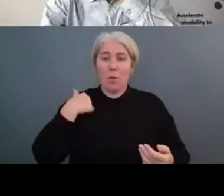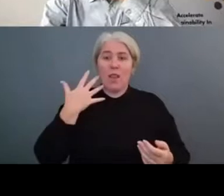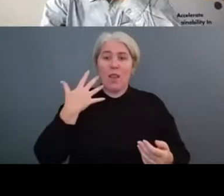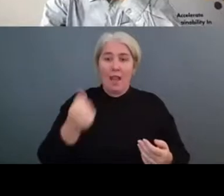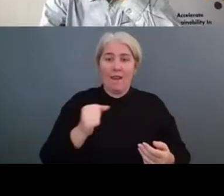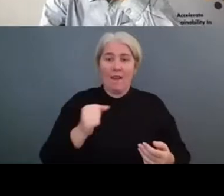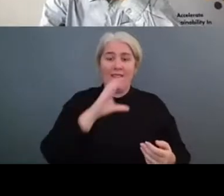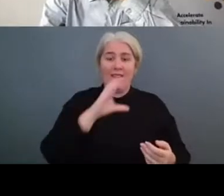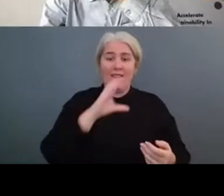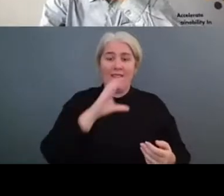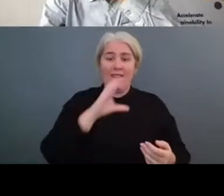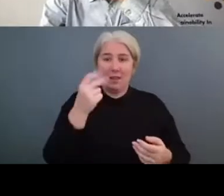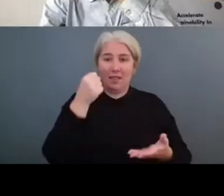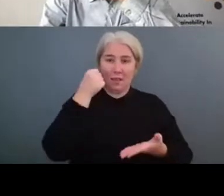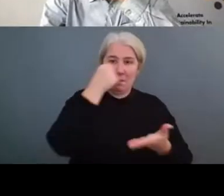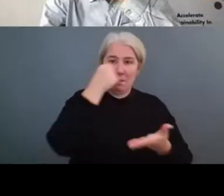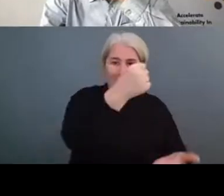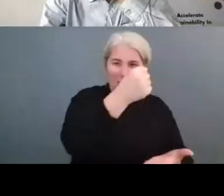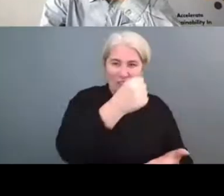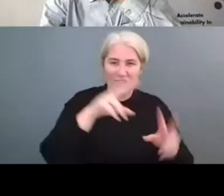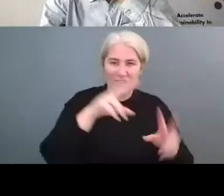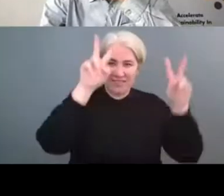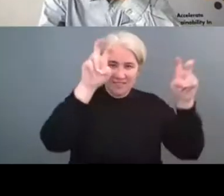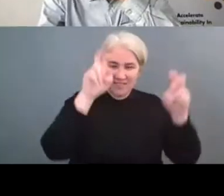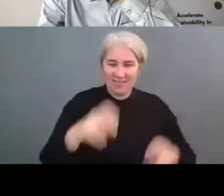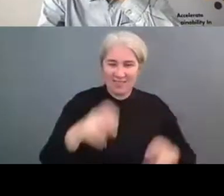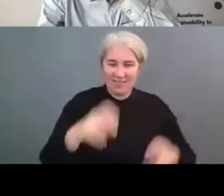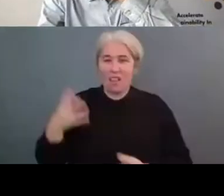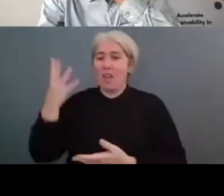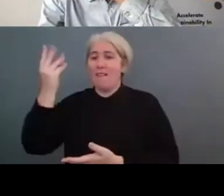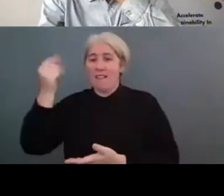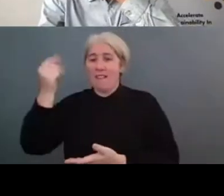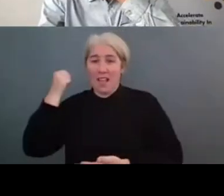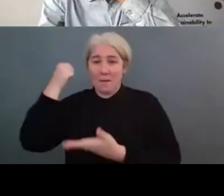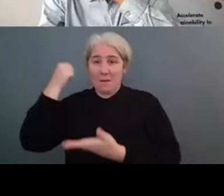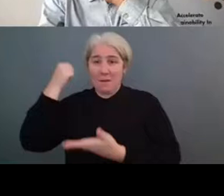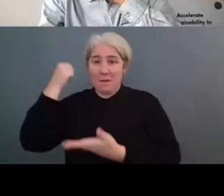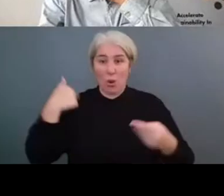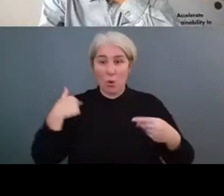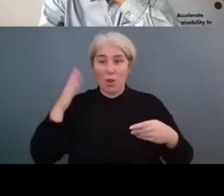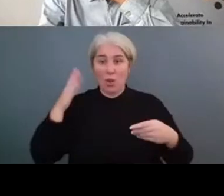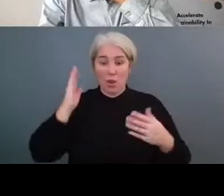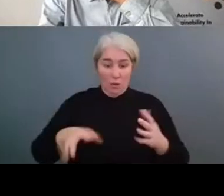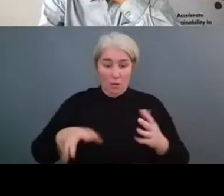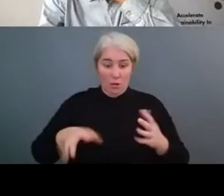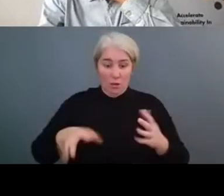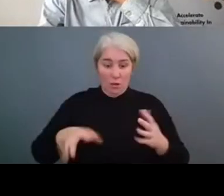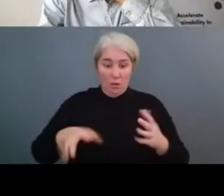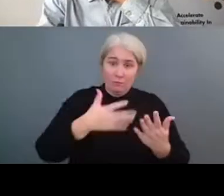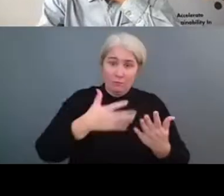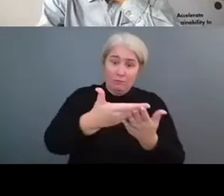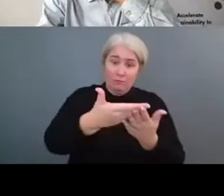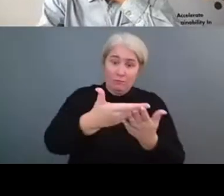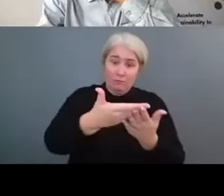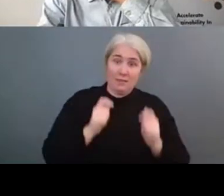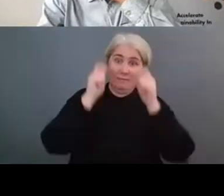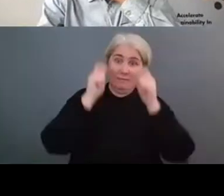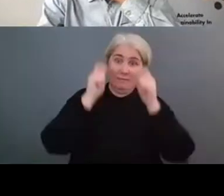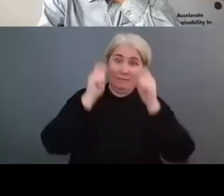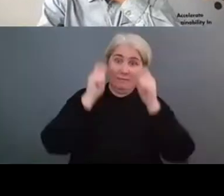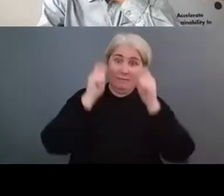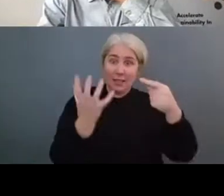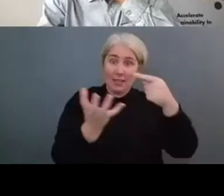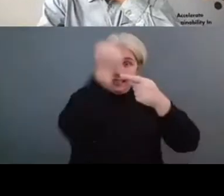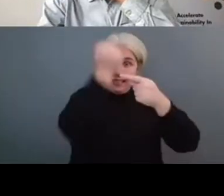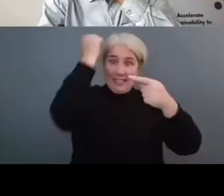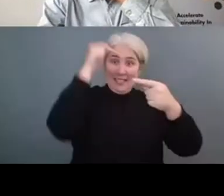is structured as the finance tool with a budget carbon that is the target, a carbon budget